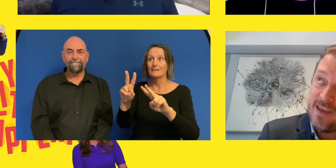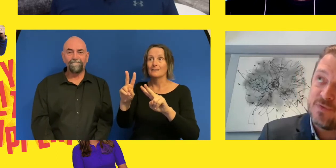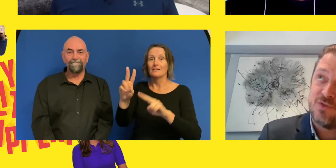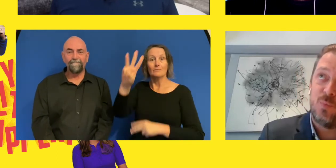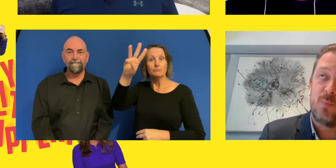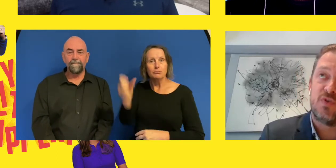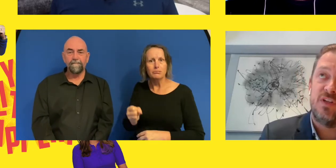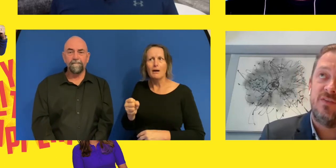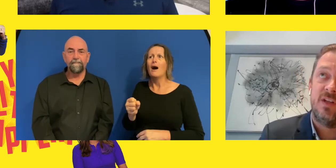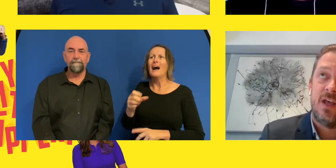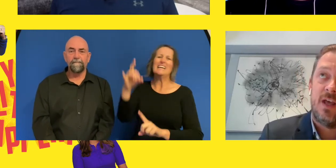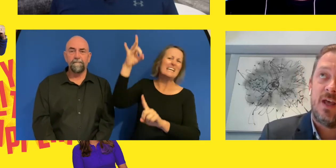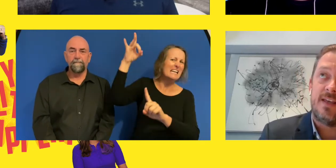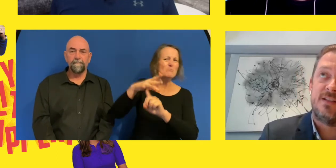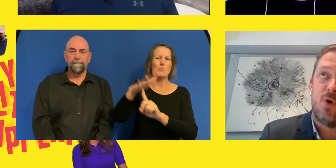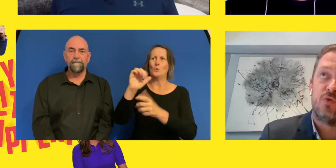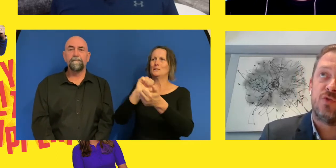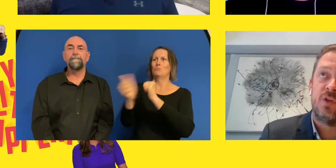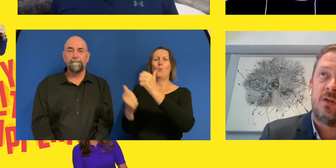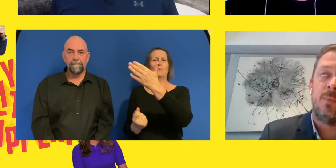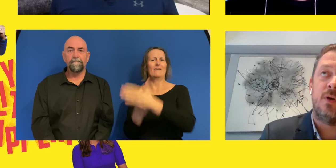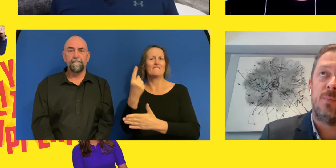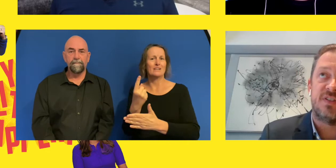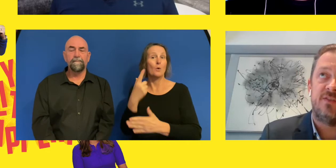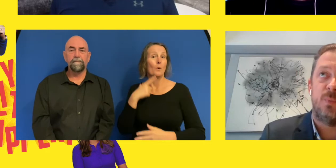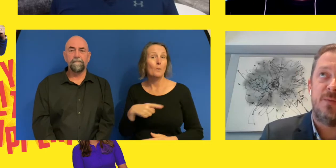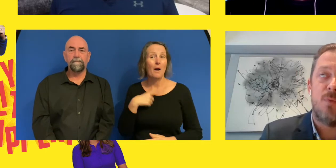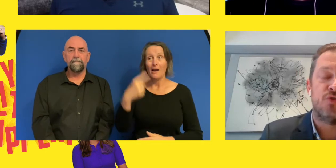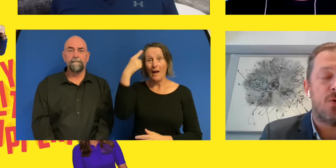the games to be perceived as the most, not